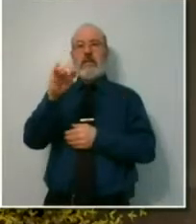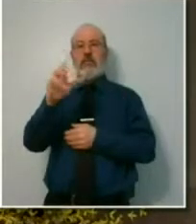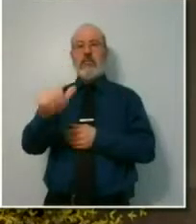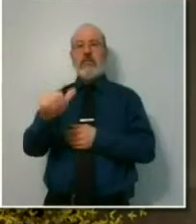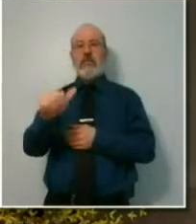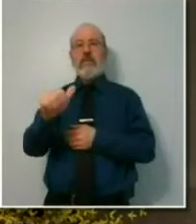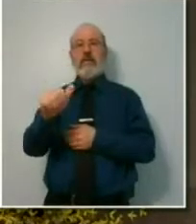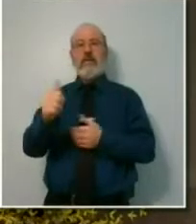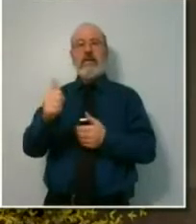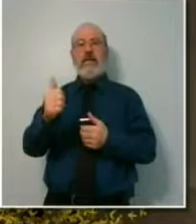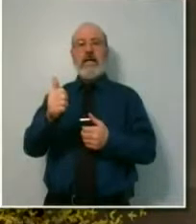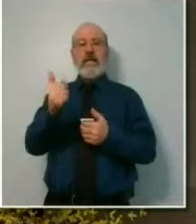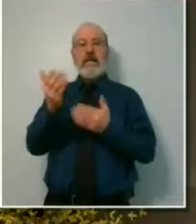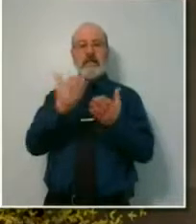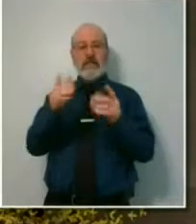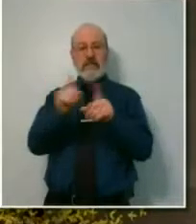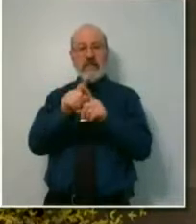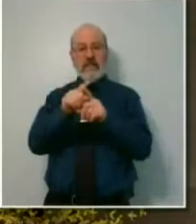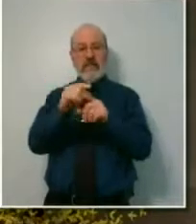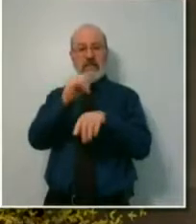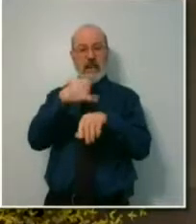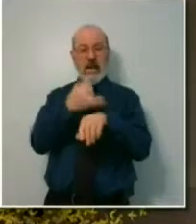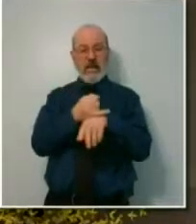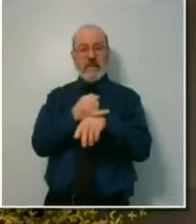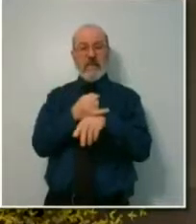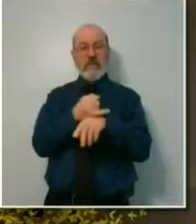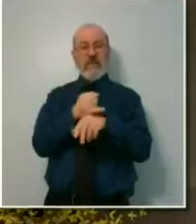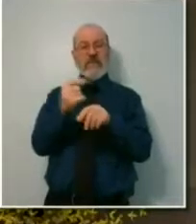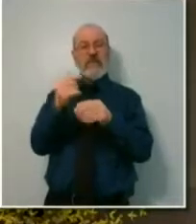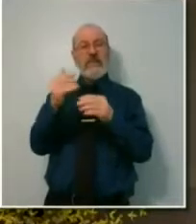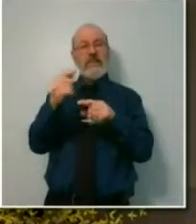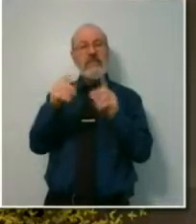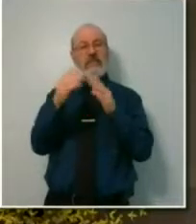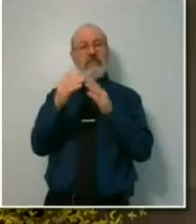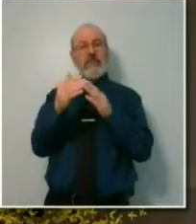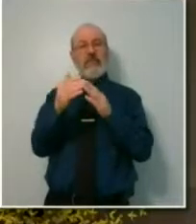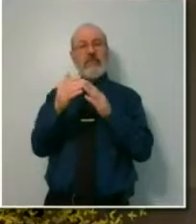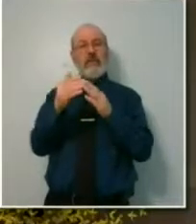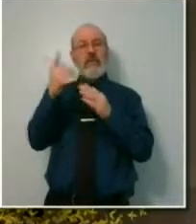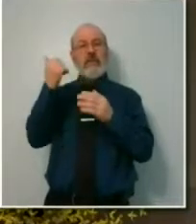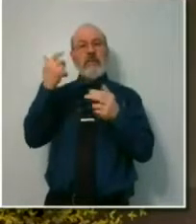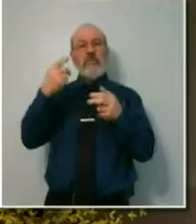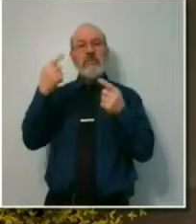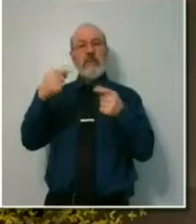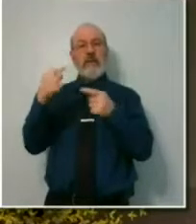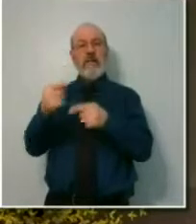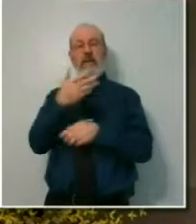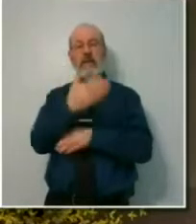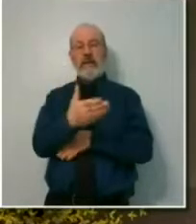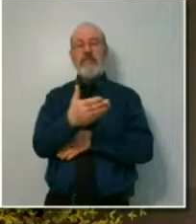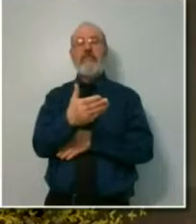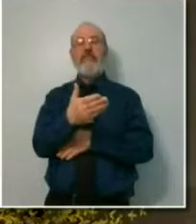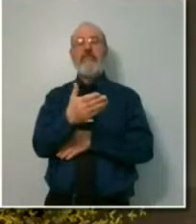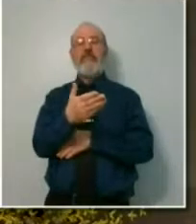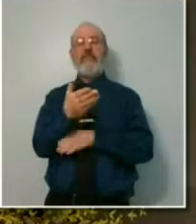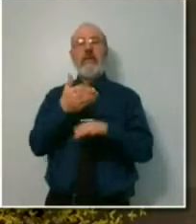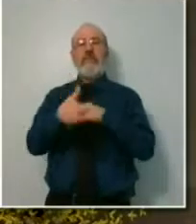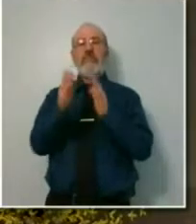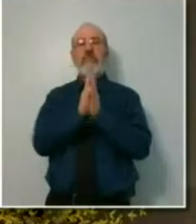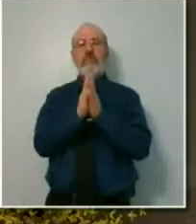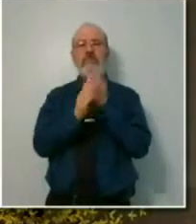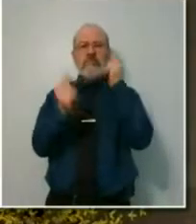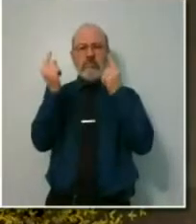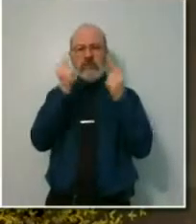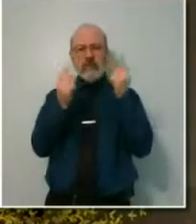have McCood Baptist Church. But I'll just tell you briefly that because of what's going on there, after prayerful consideration